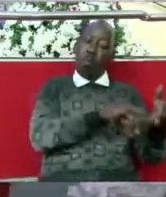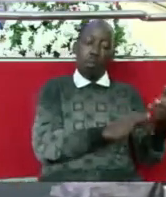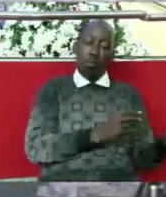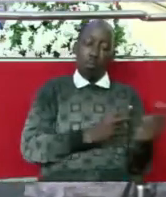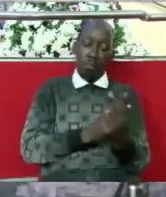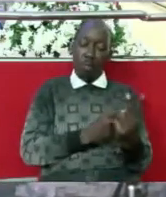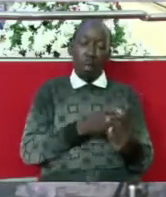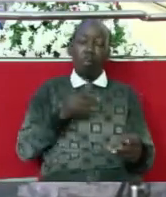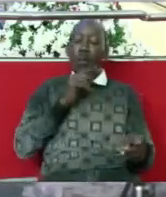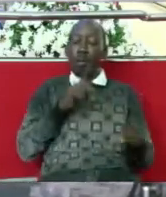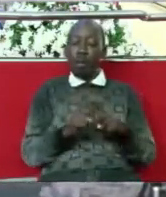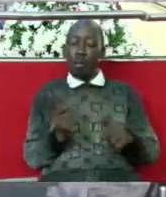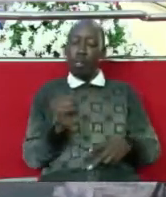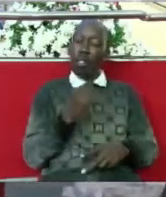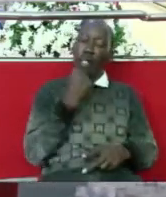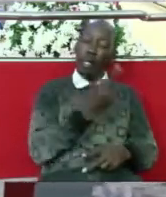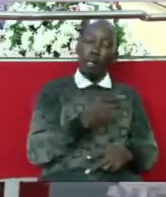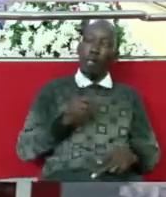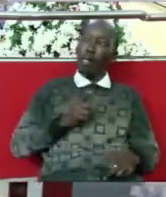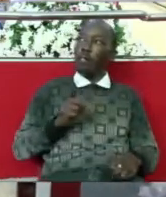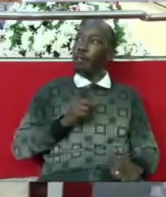So ndugu anaambia dada,